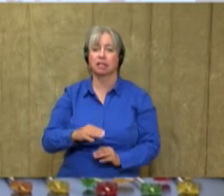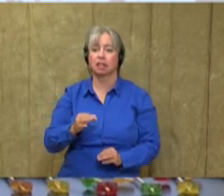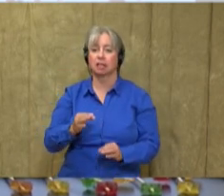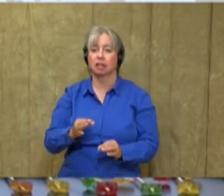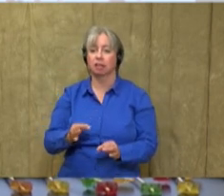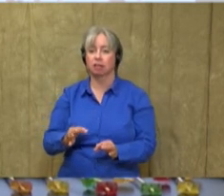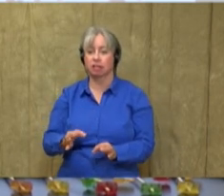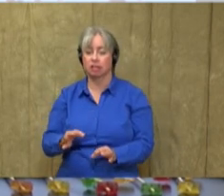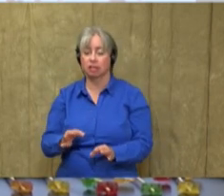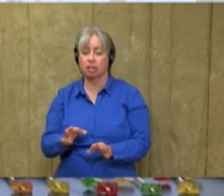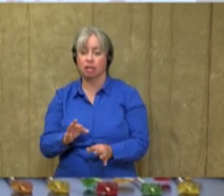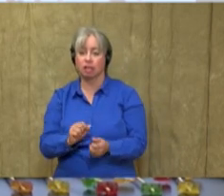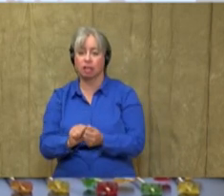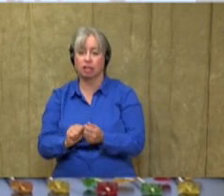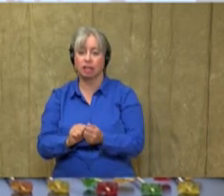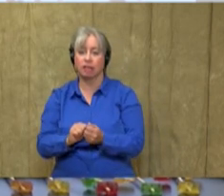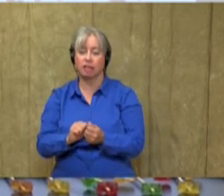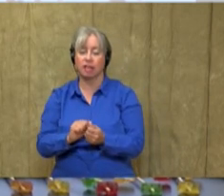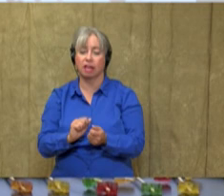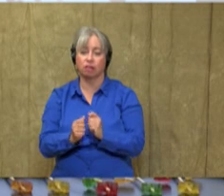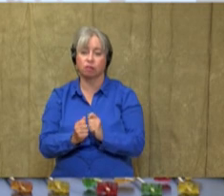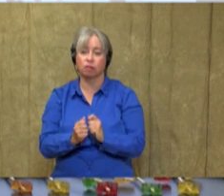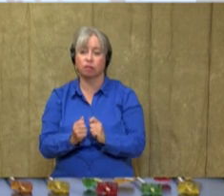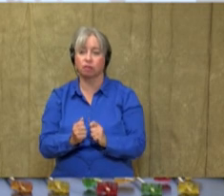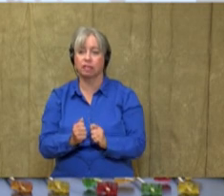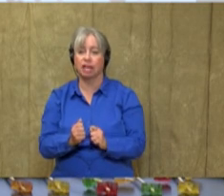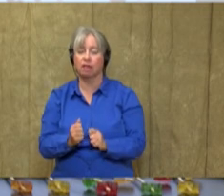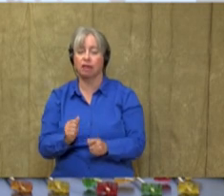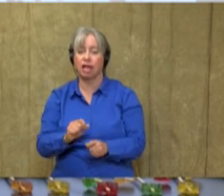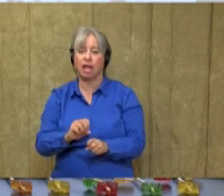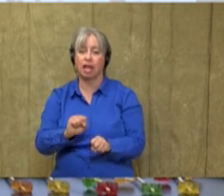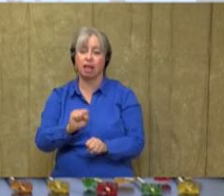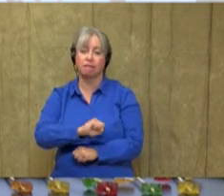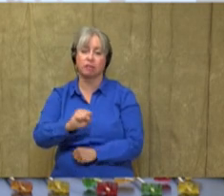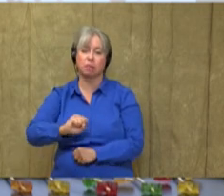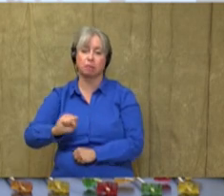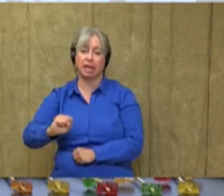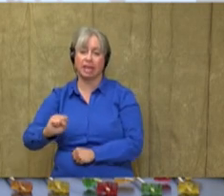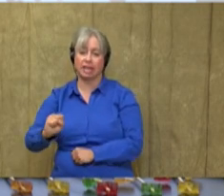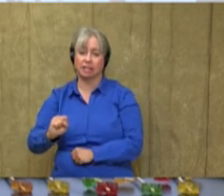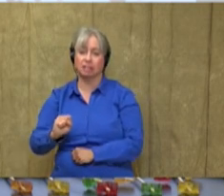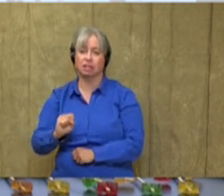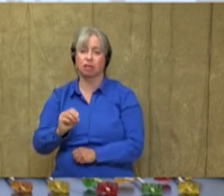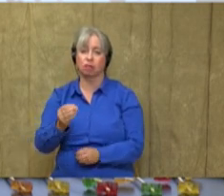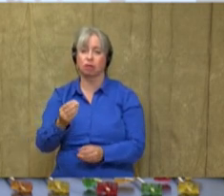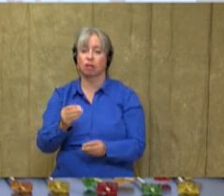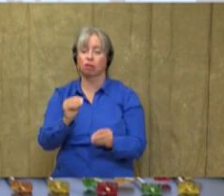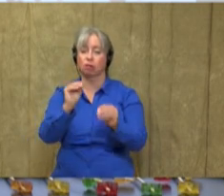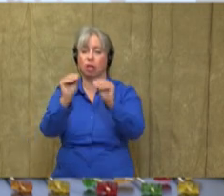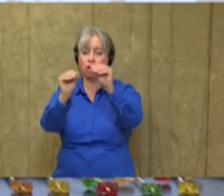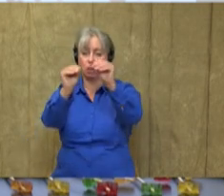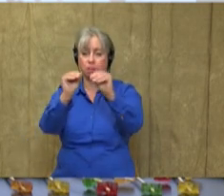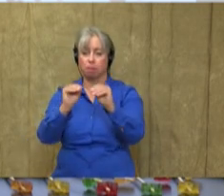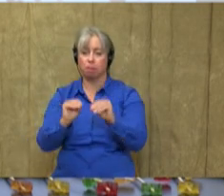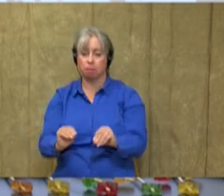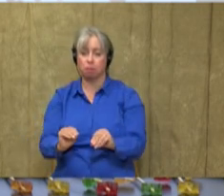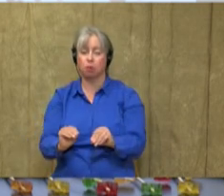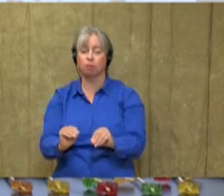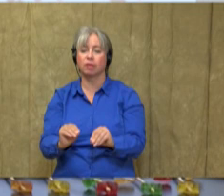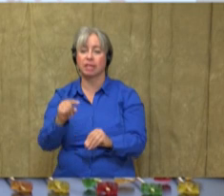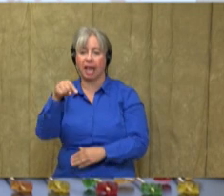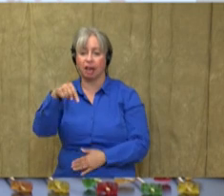particles that are close to the drum now have space. So they're going to actually move down. So they're going to go